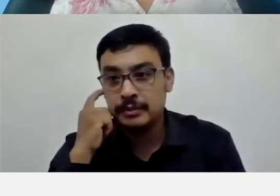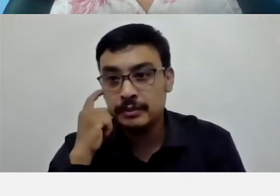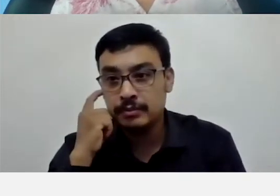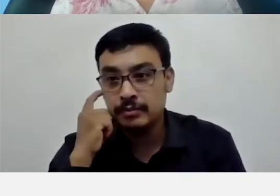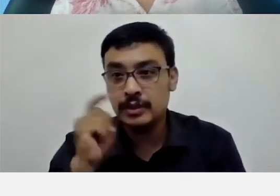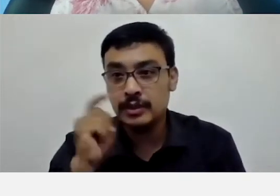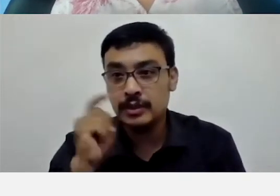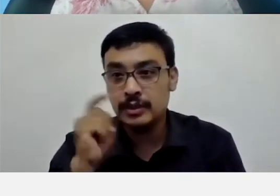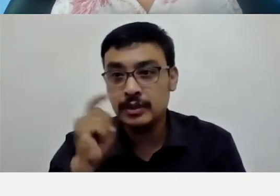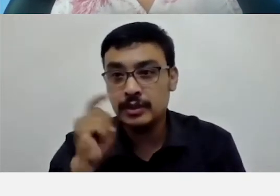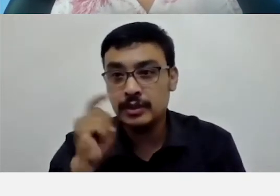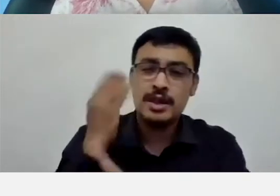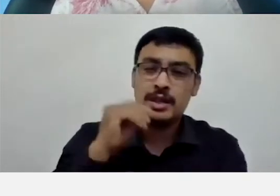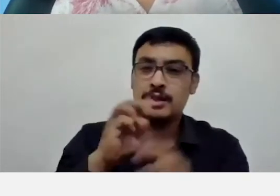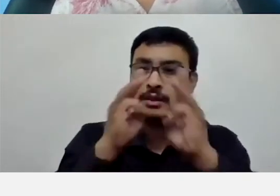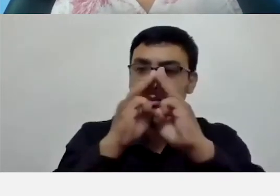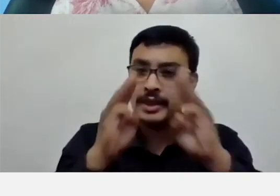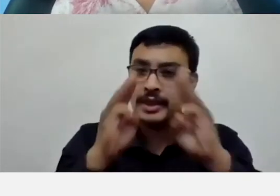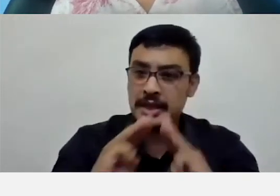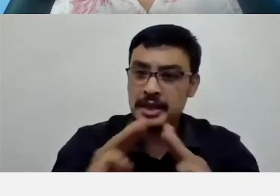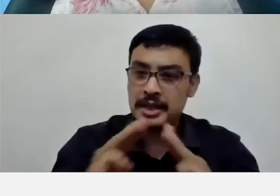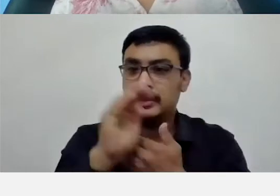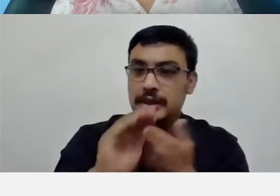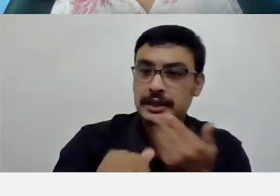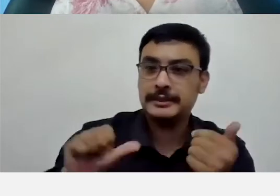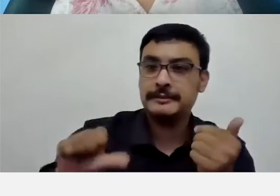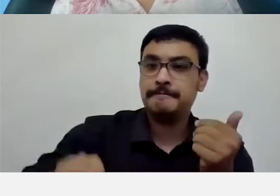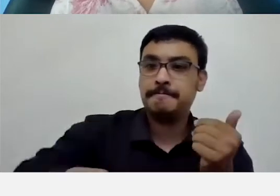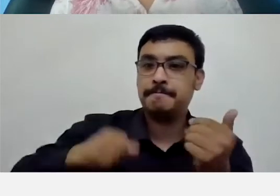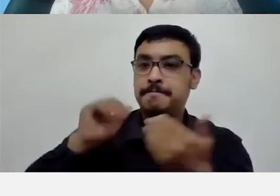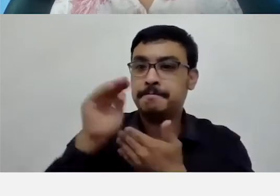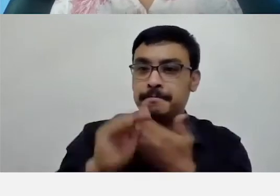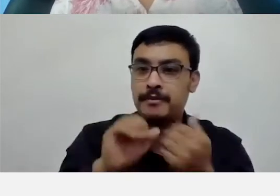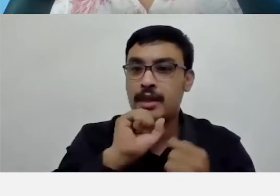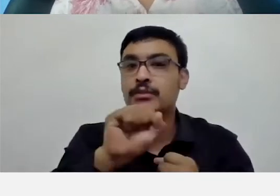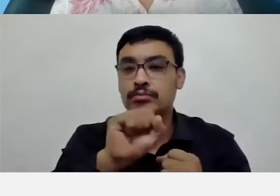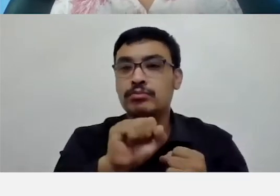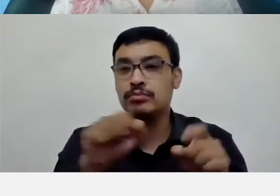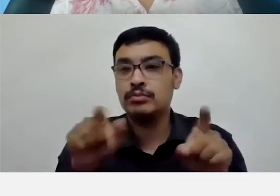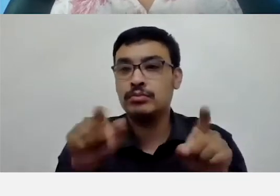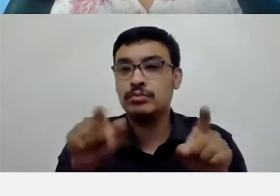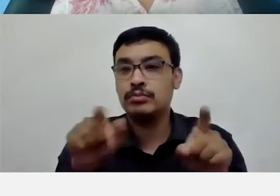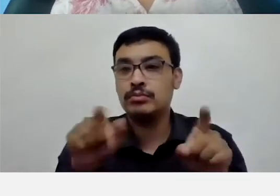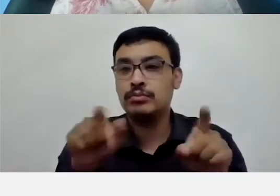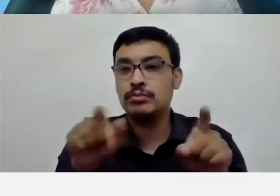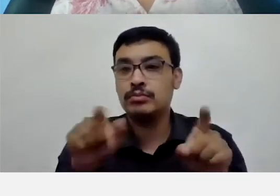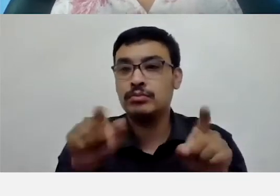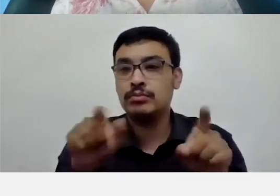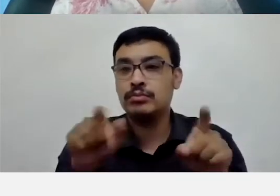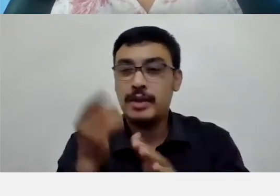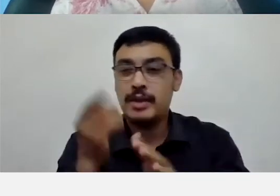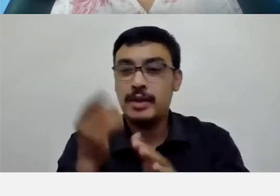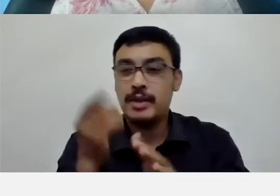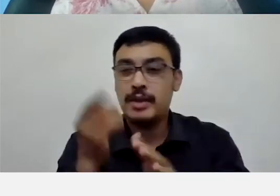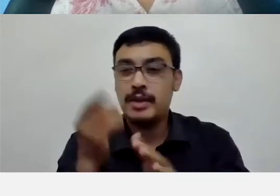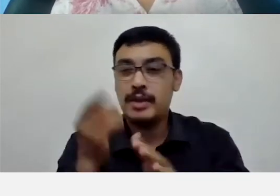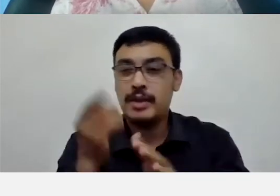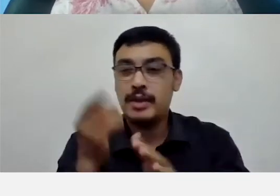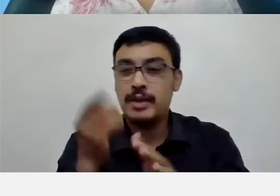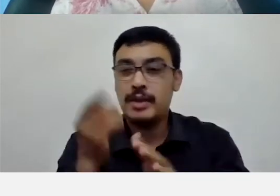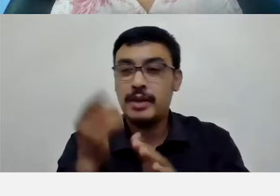monuments, temples, lifestyle of people of here. The alleys and the lifestyle of